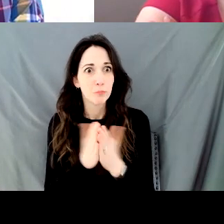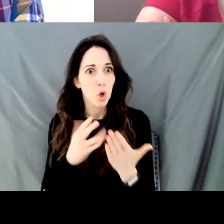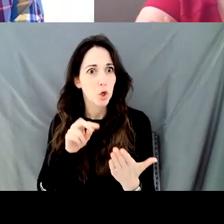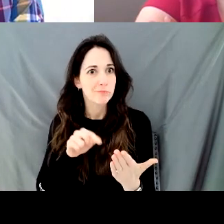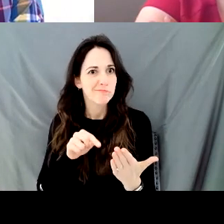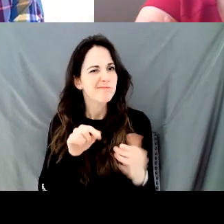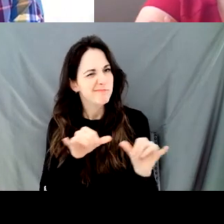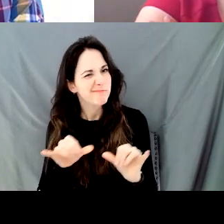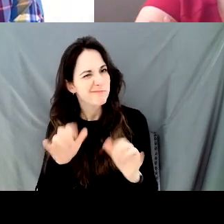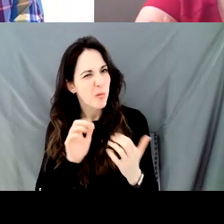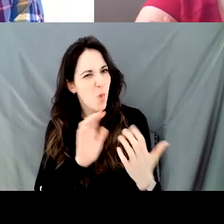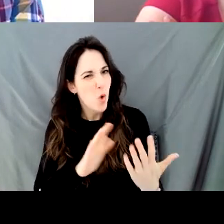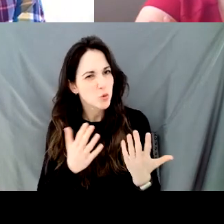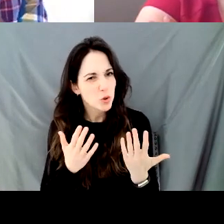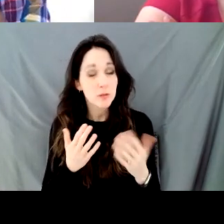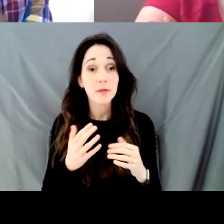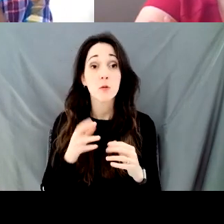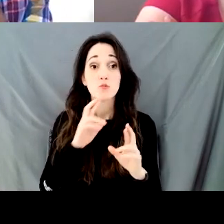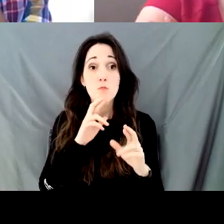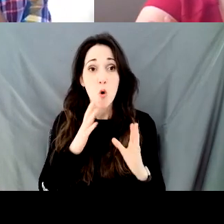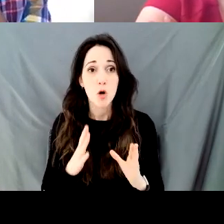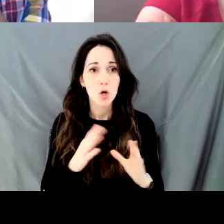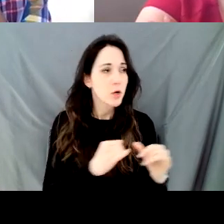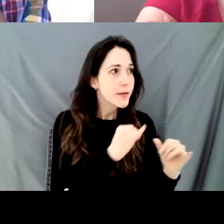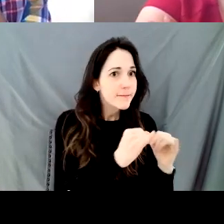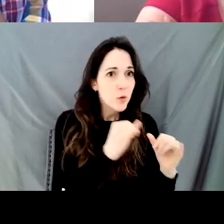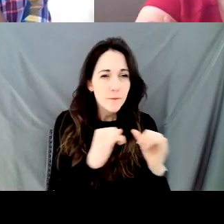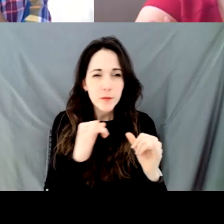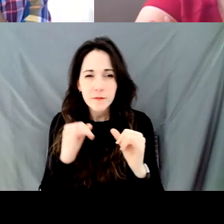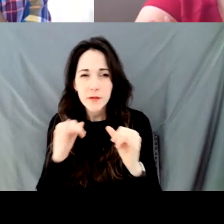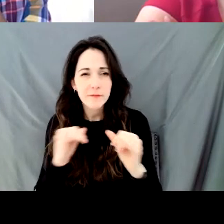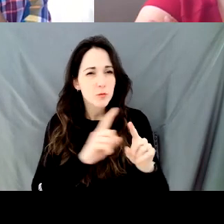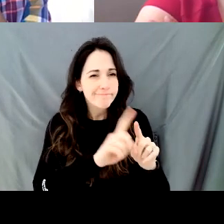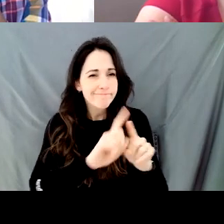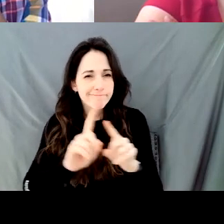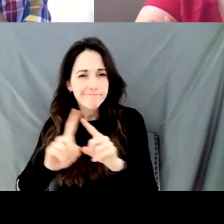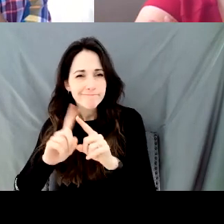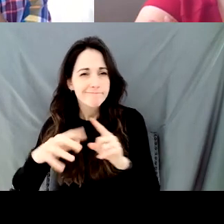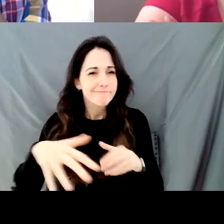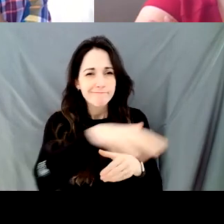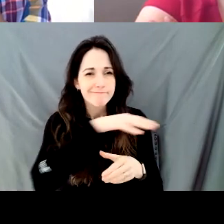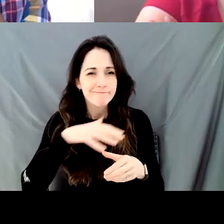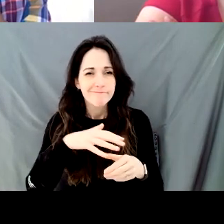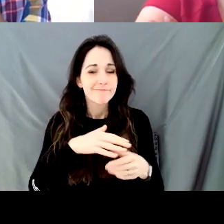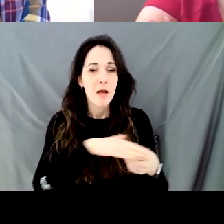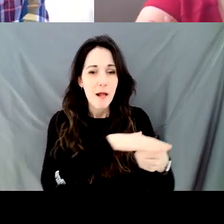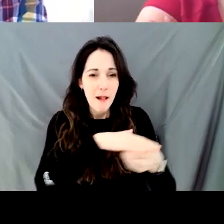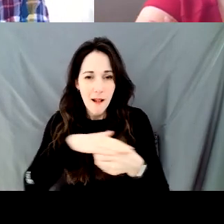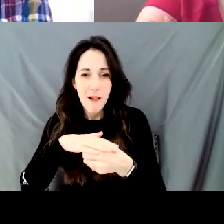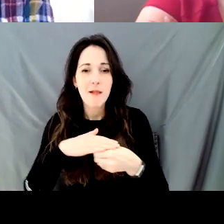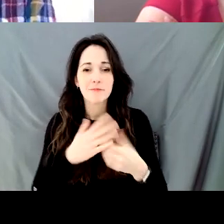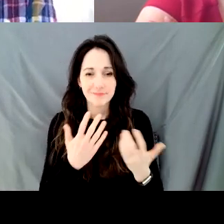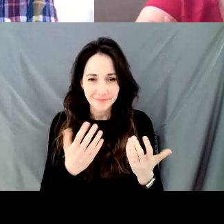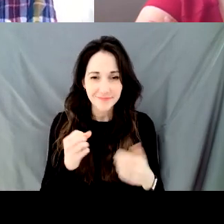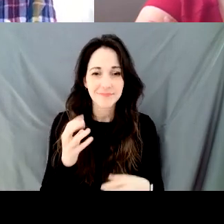this reporter kind of interviews different types of people that you would find in these pockets. Actually, I know someone that got interviewed for the book,